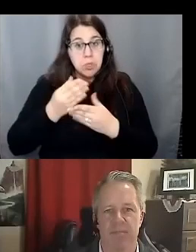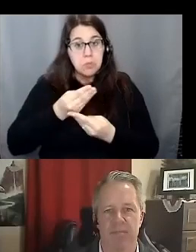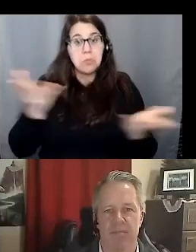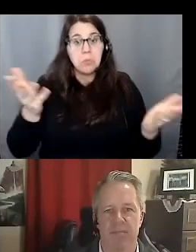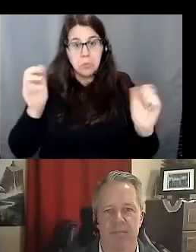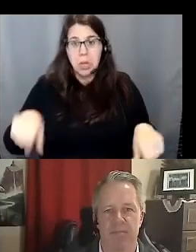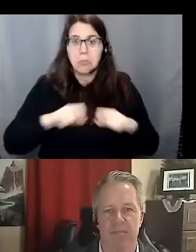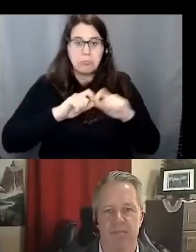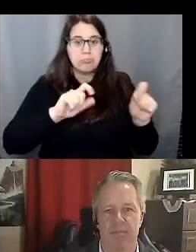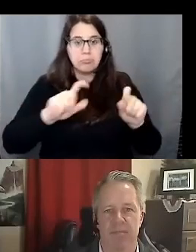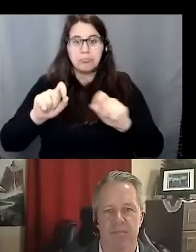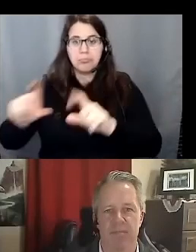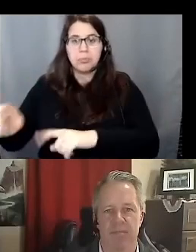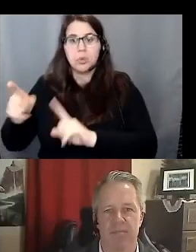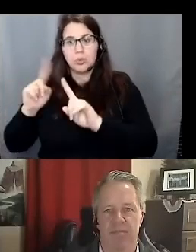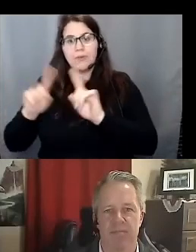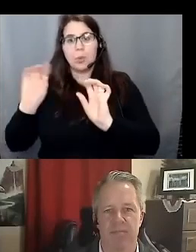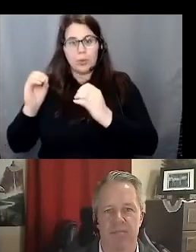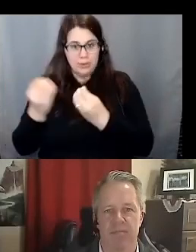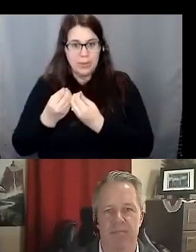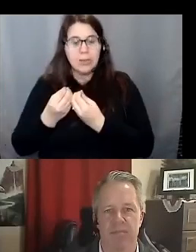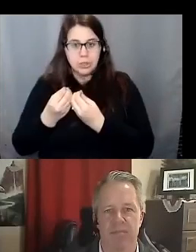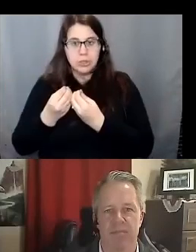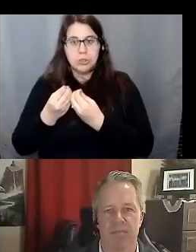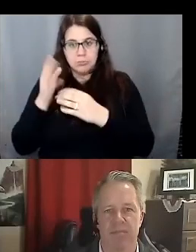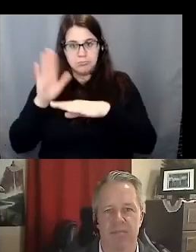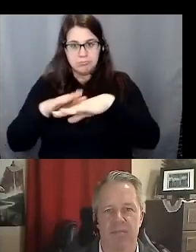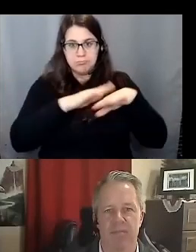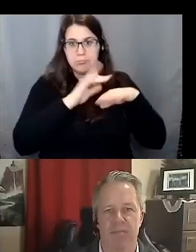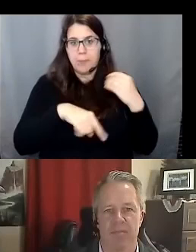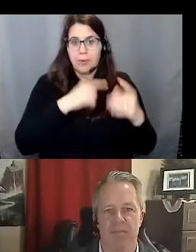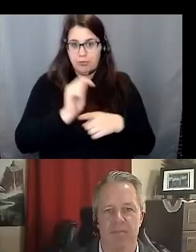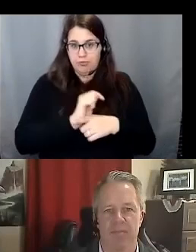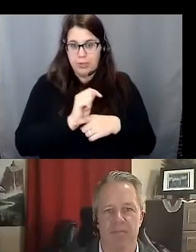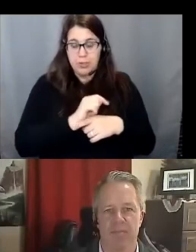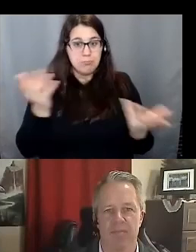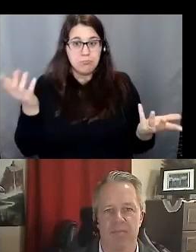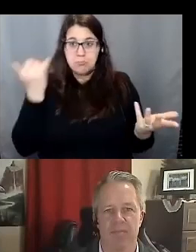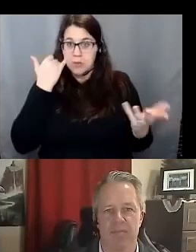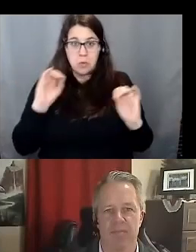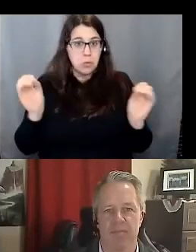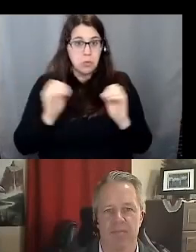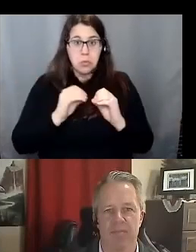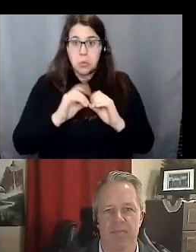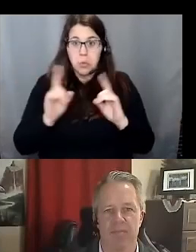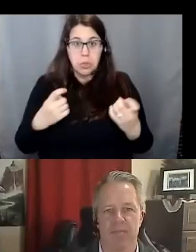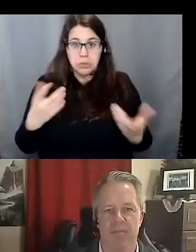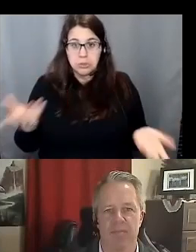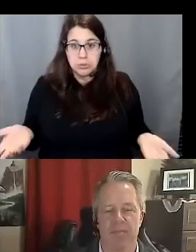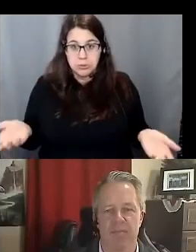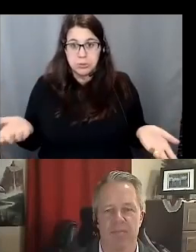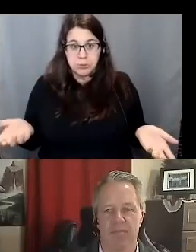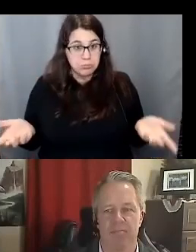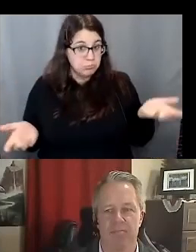the word out to these entities and organizations about the training. So if there's not any additional questions, Tom,